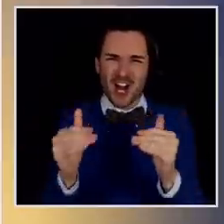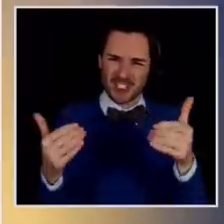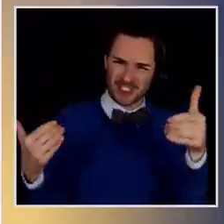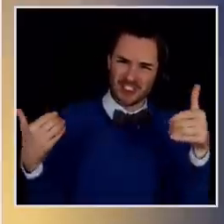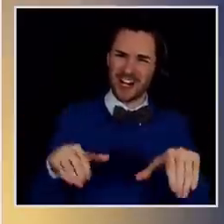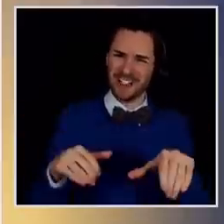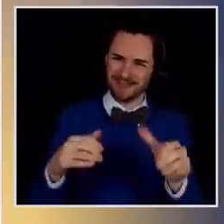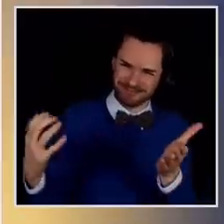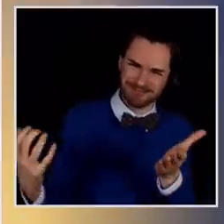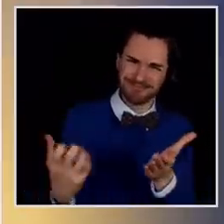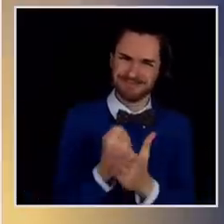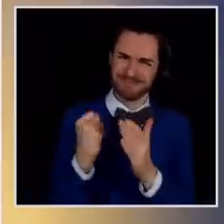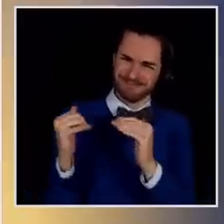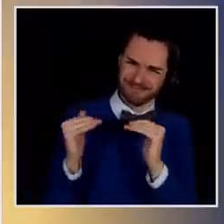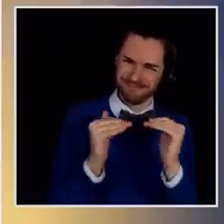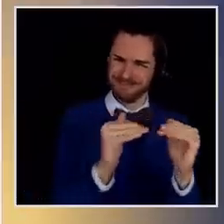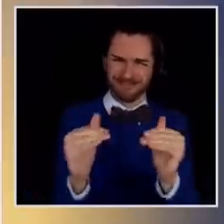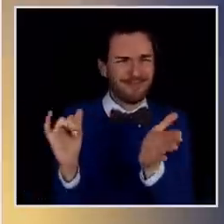Folks,